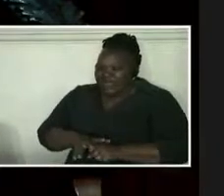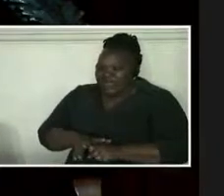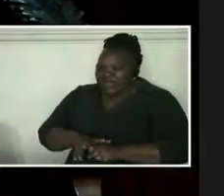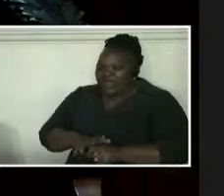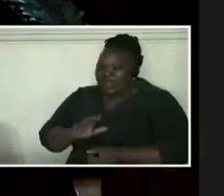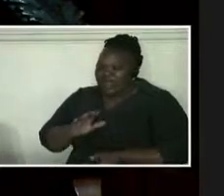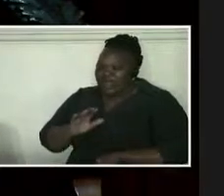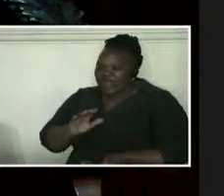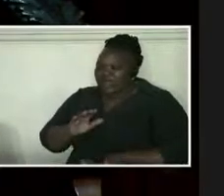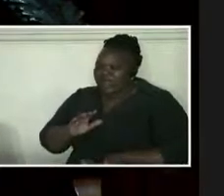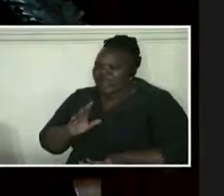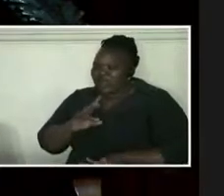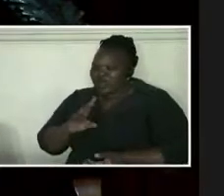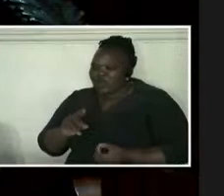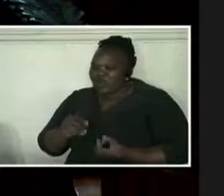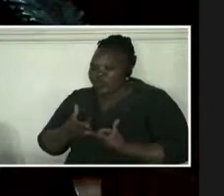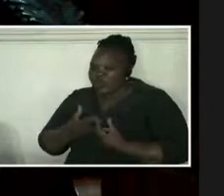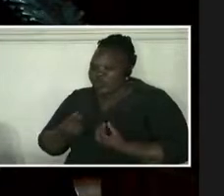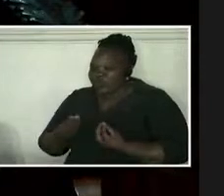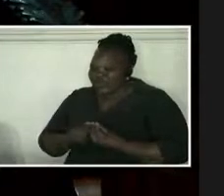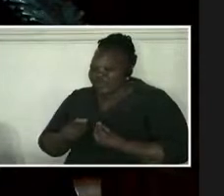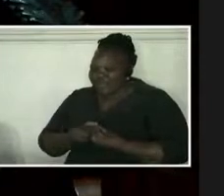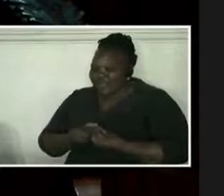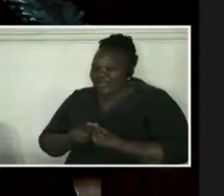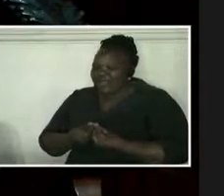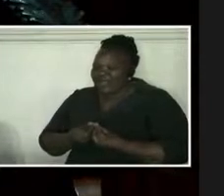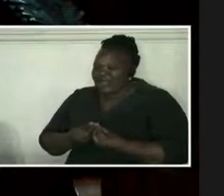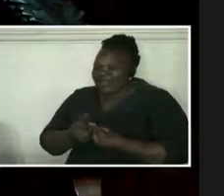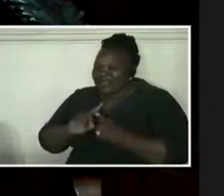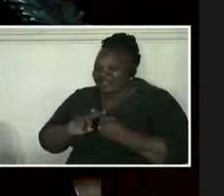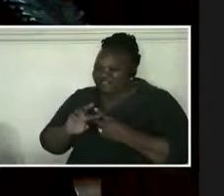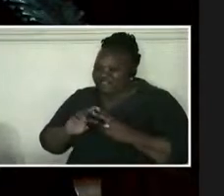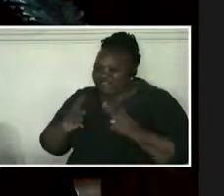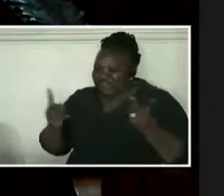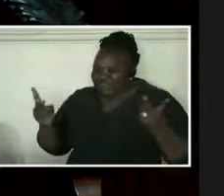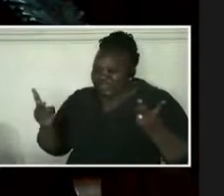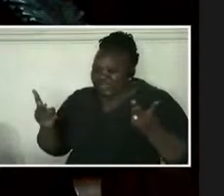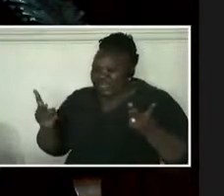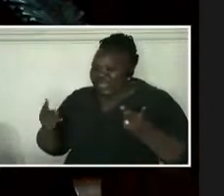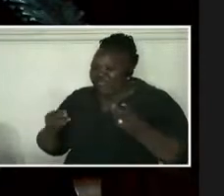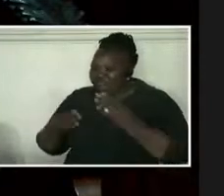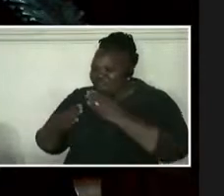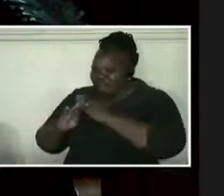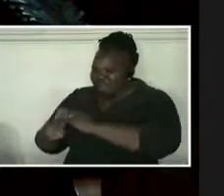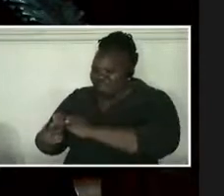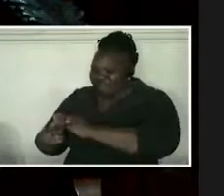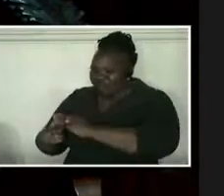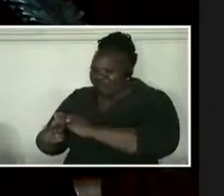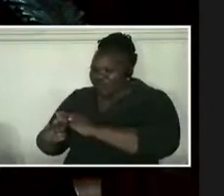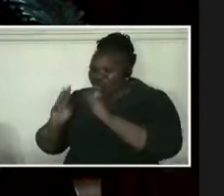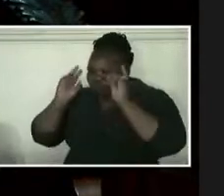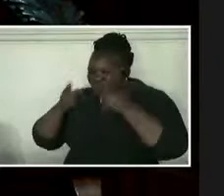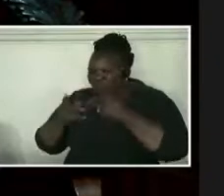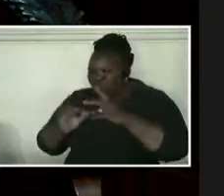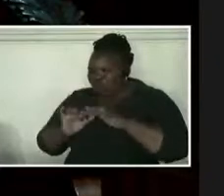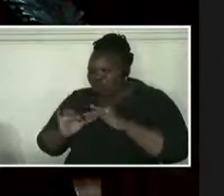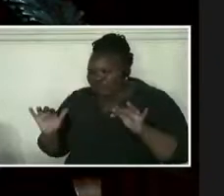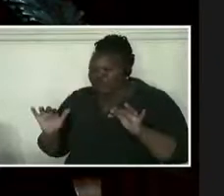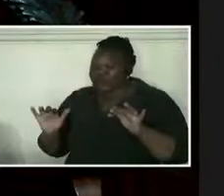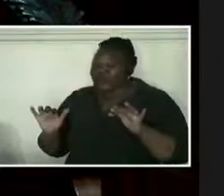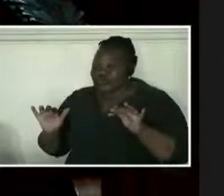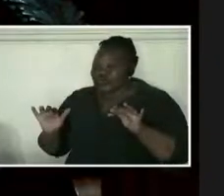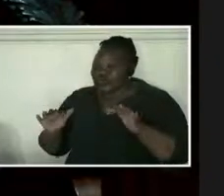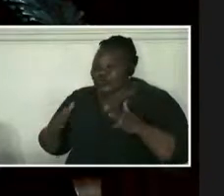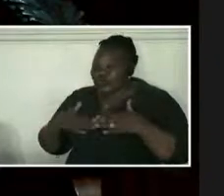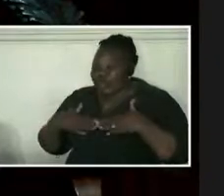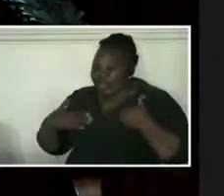shrinking demands that we do things differently if we do our if we are to avoid a catastrophe particularly when it comes to the